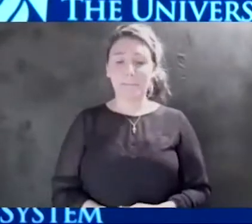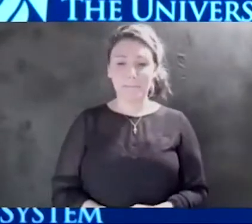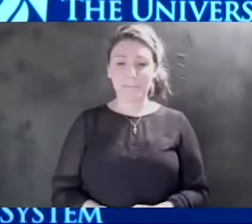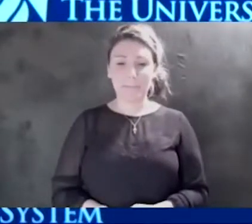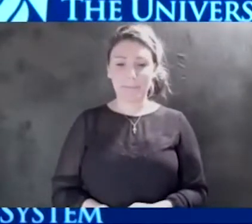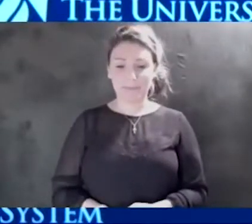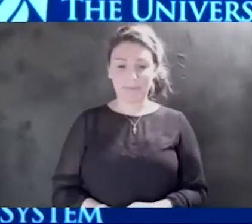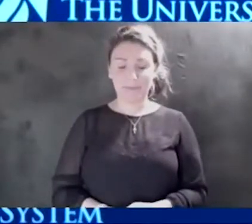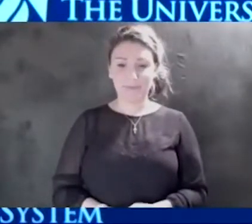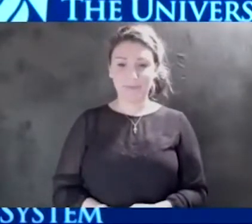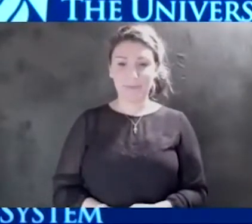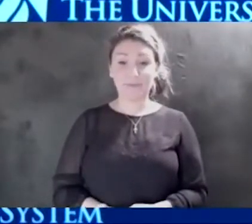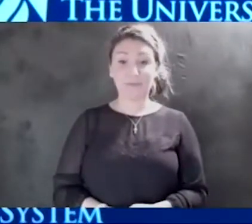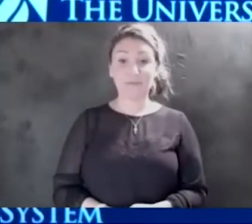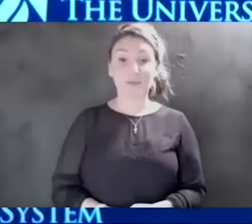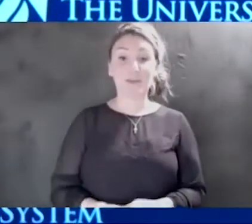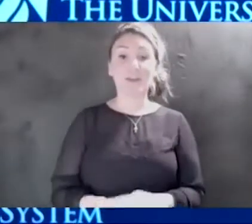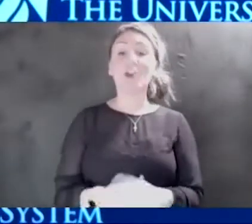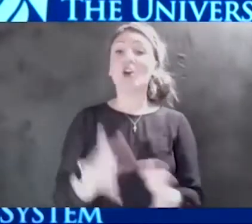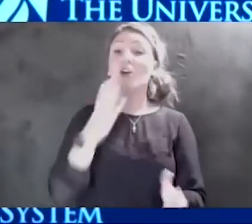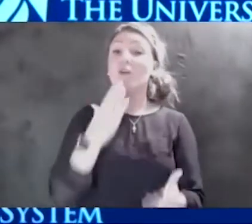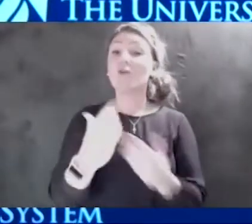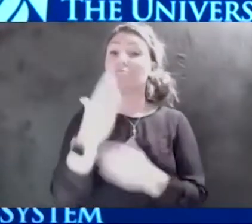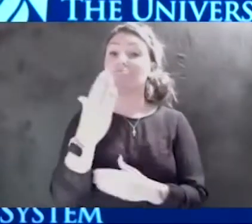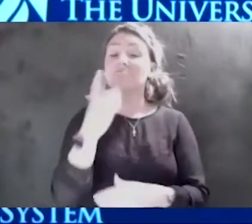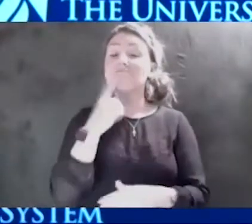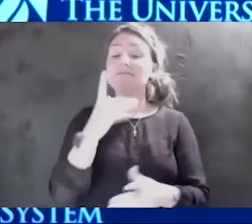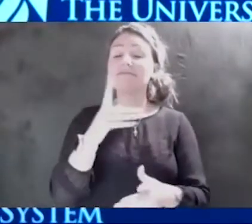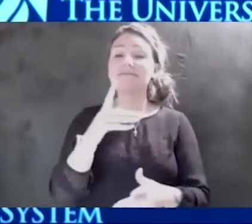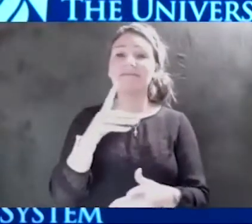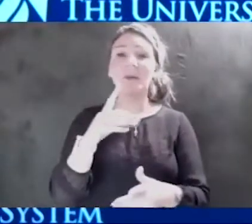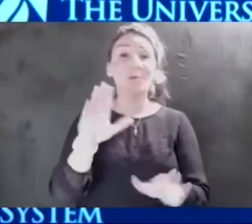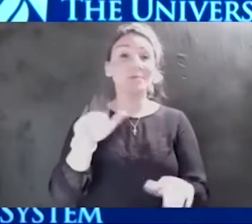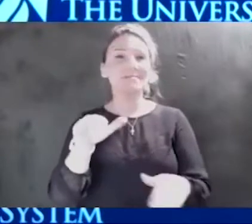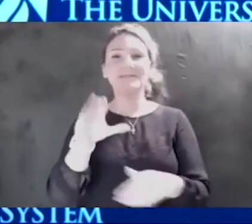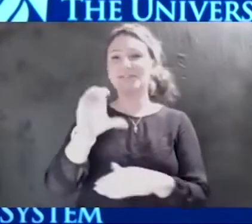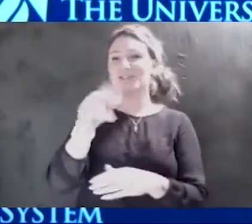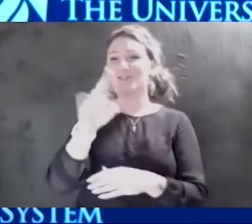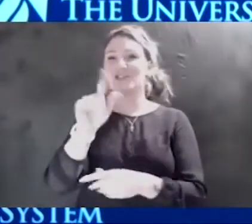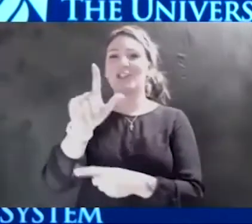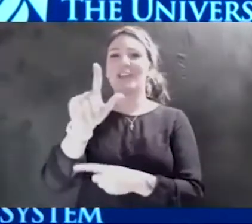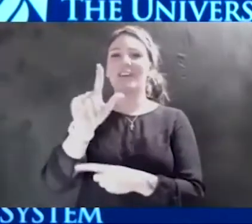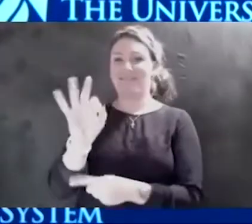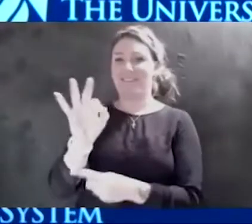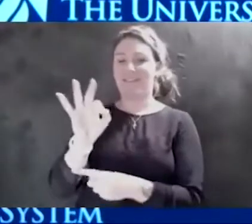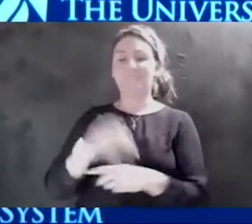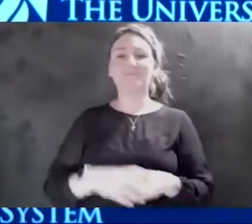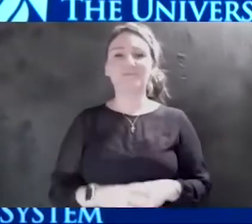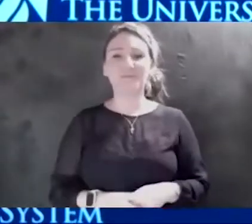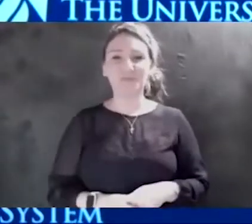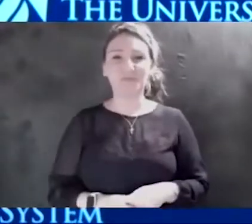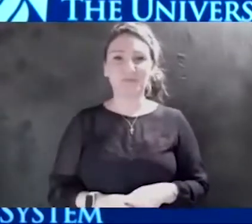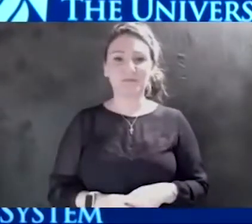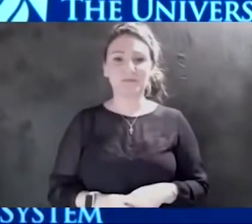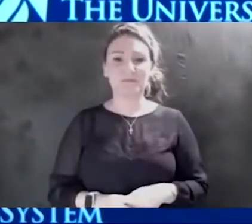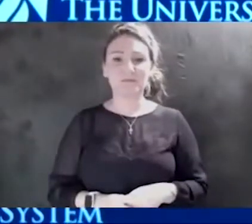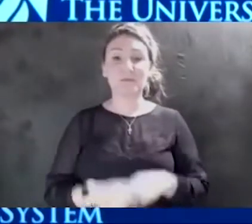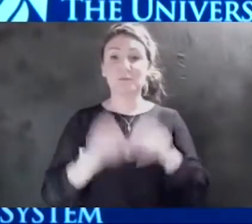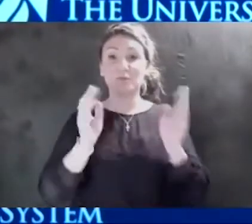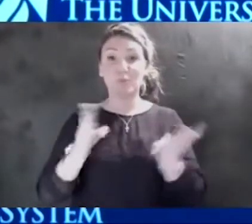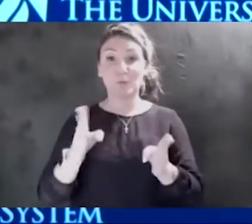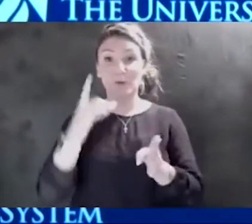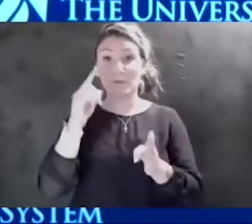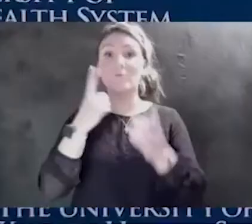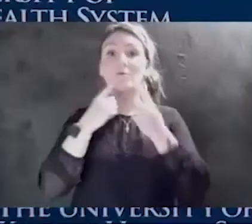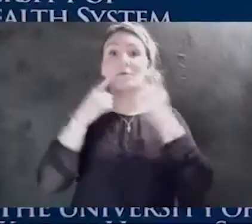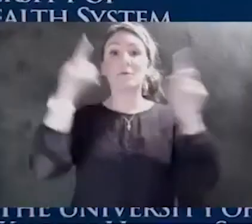Dr. Stites, I have one from Channel 9. Okay. Okay, so this is in preparation for the possible announcement of a mask